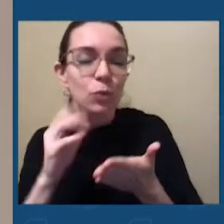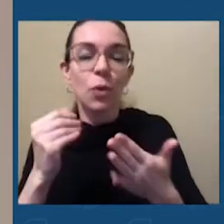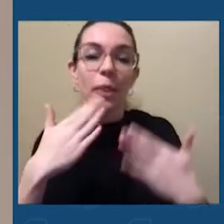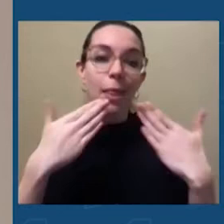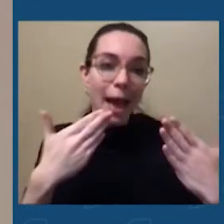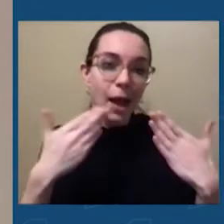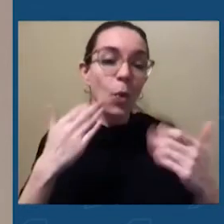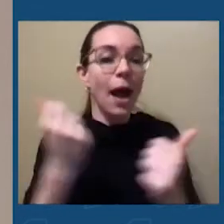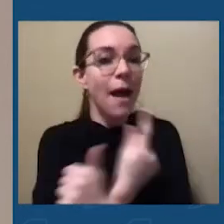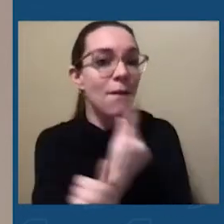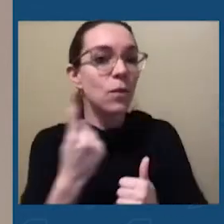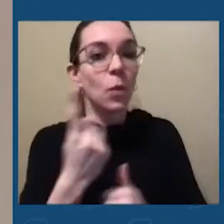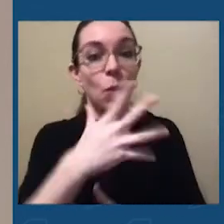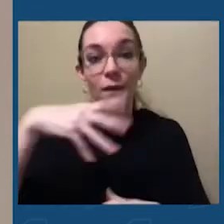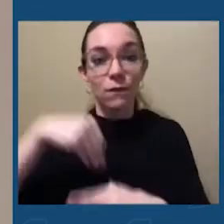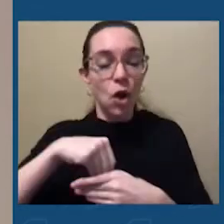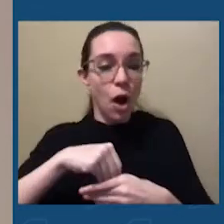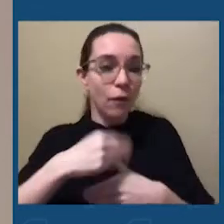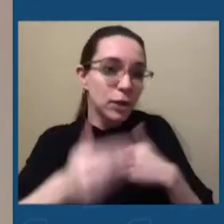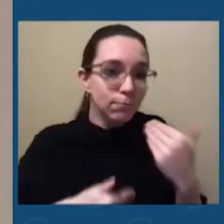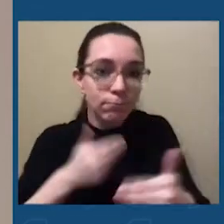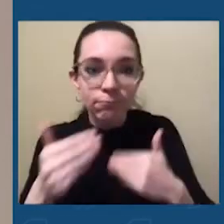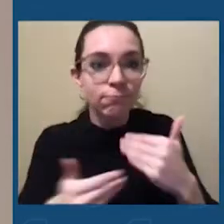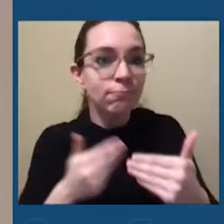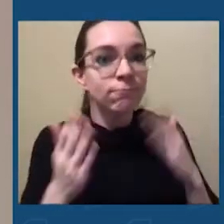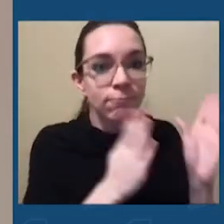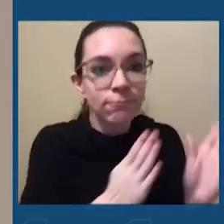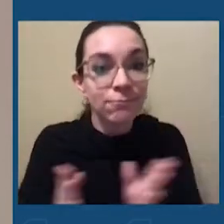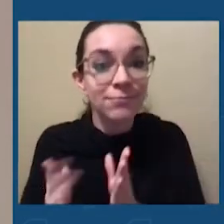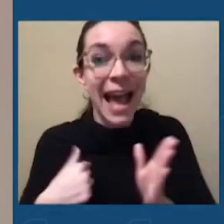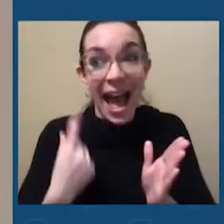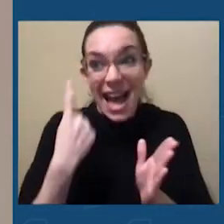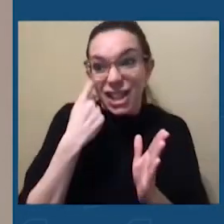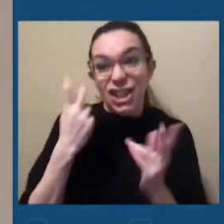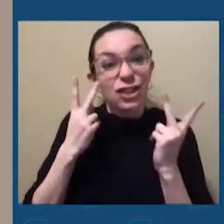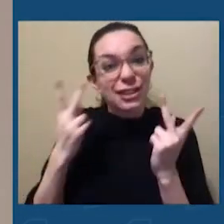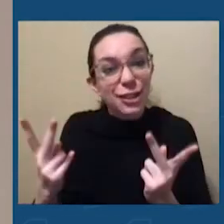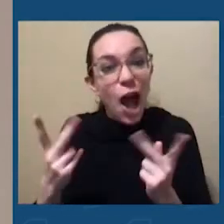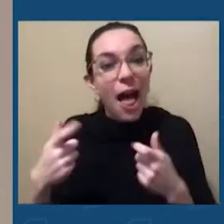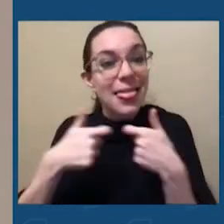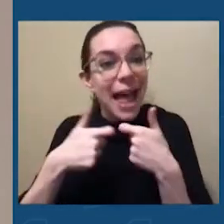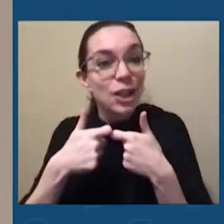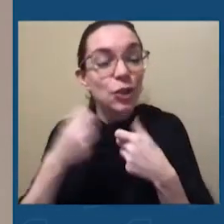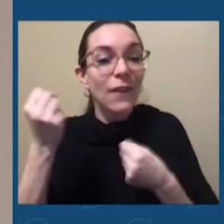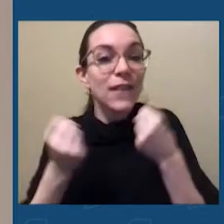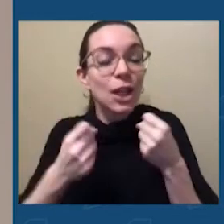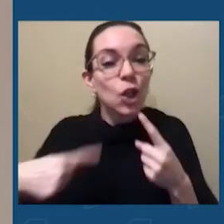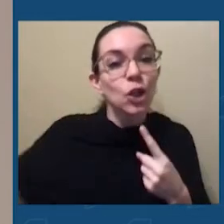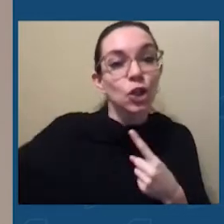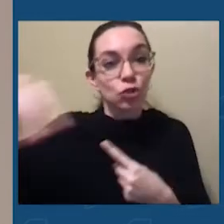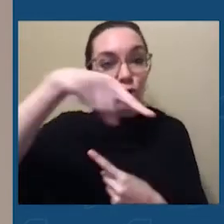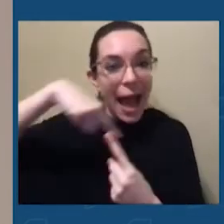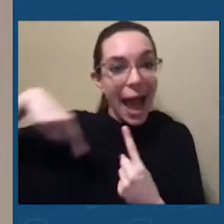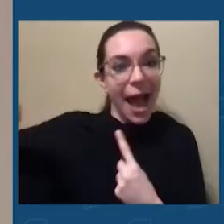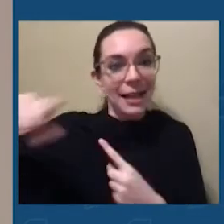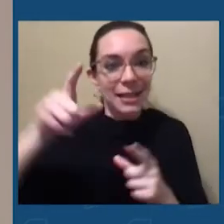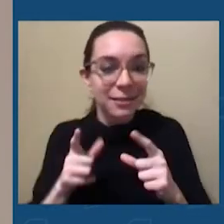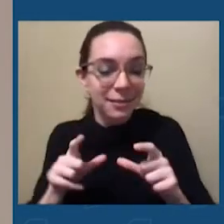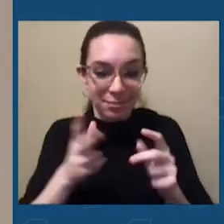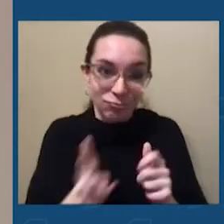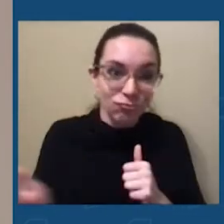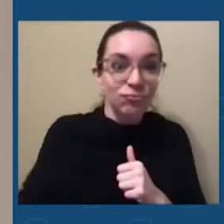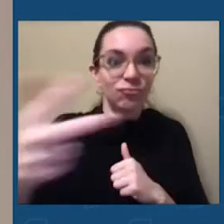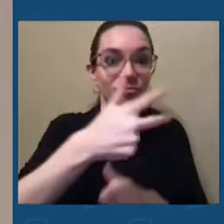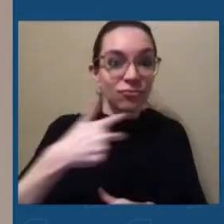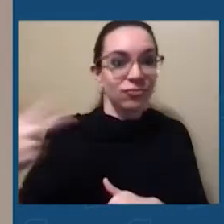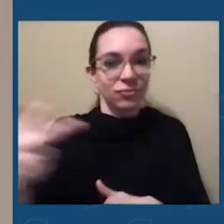else involved in this. So I just had a chance to see the electric vehicle track, which is extraordinary. It was huge. Now, they all